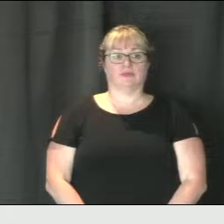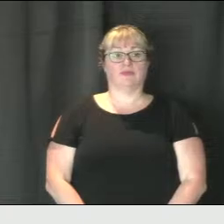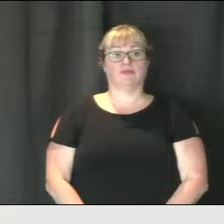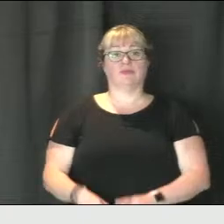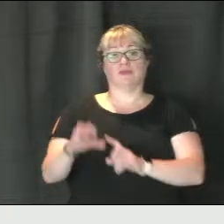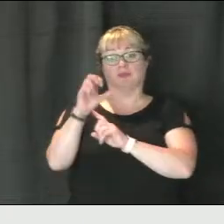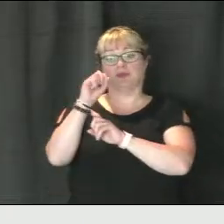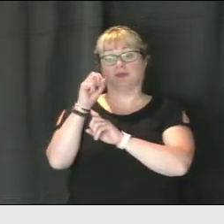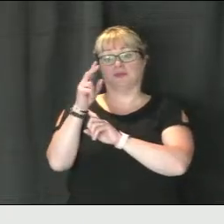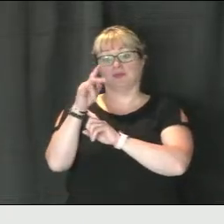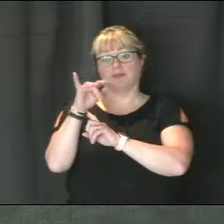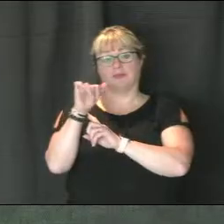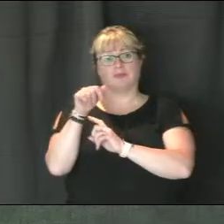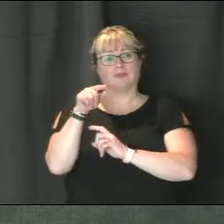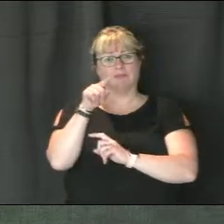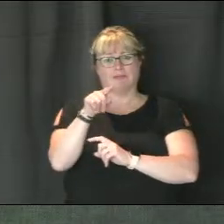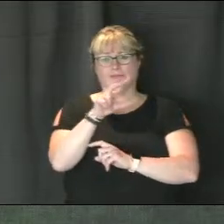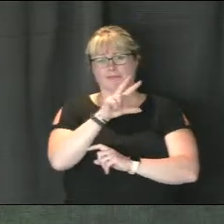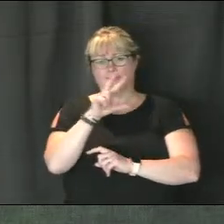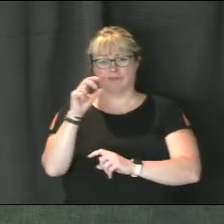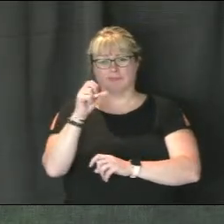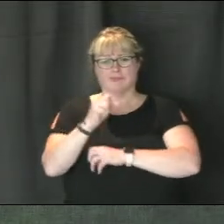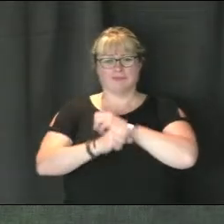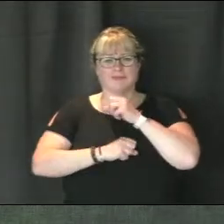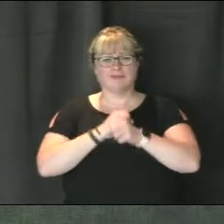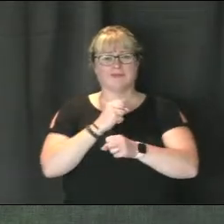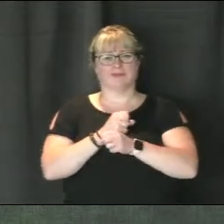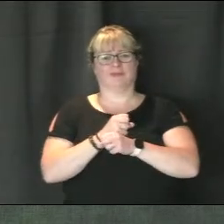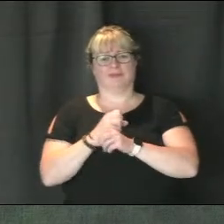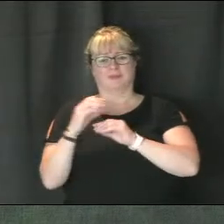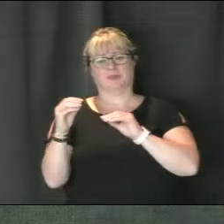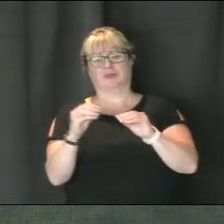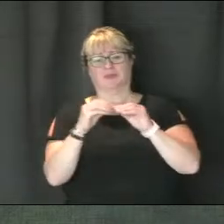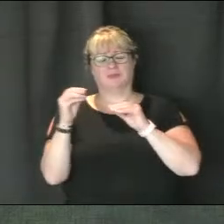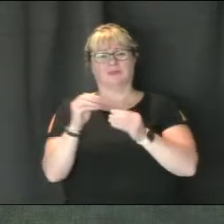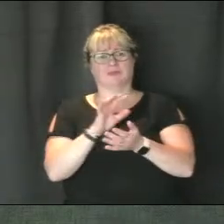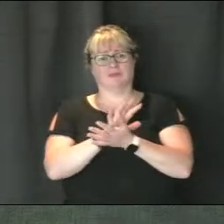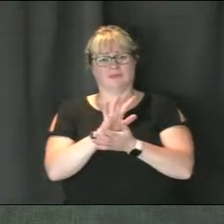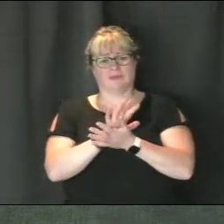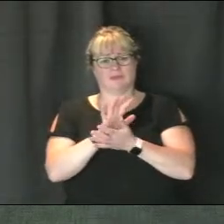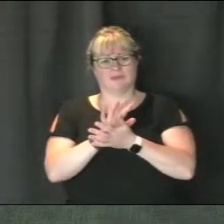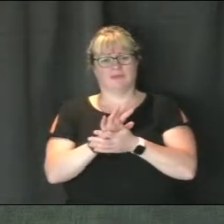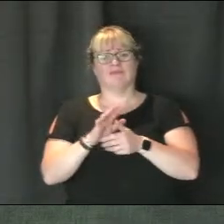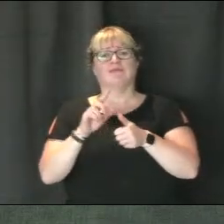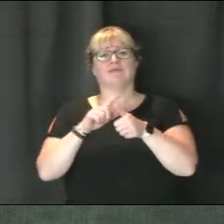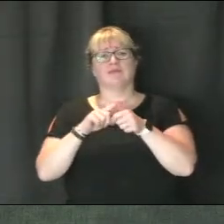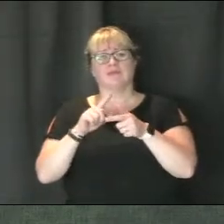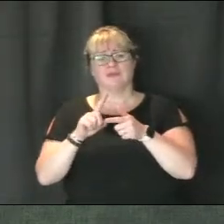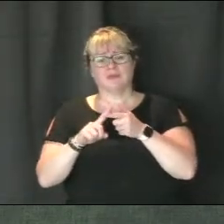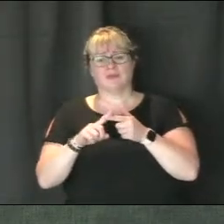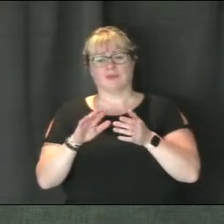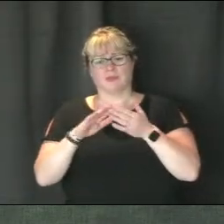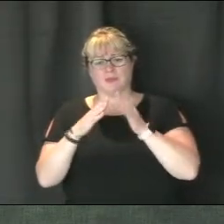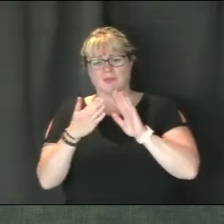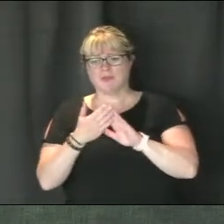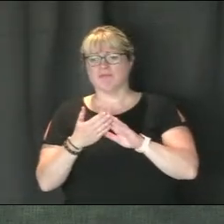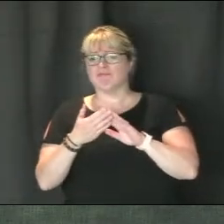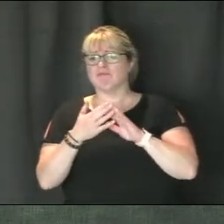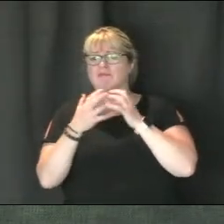Sheila dedicated 30 years of being a primary school teacher before her sense of community pride pushed her to serve as mayor of